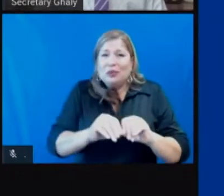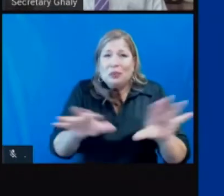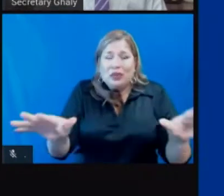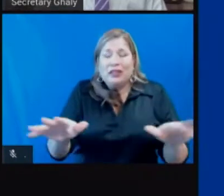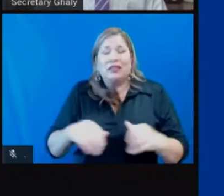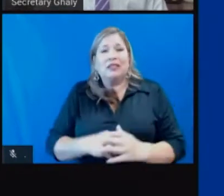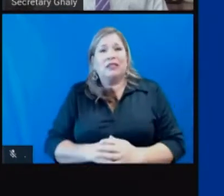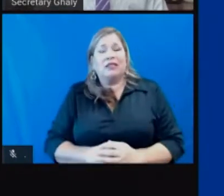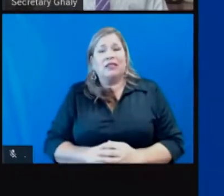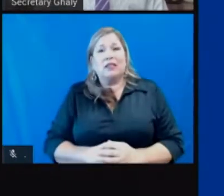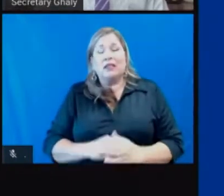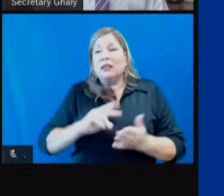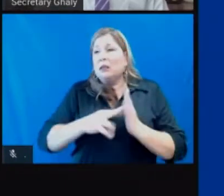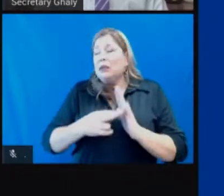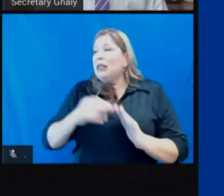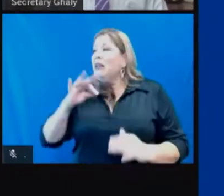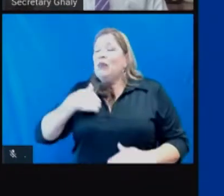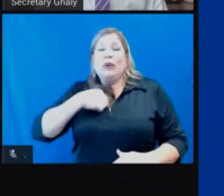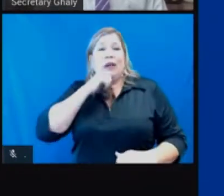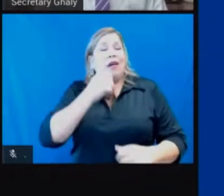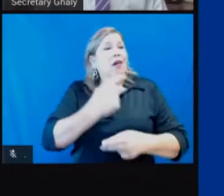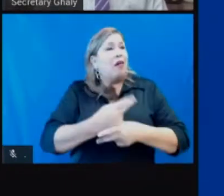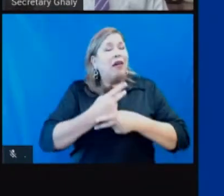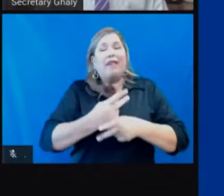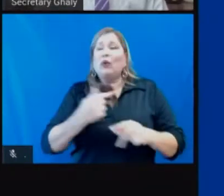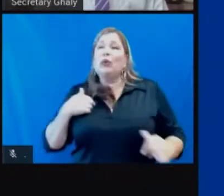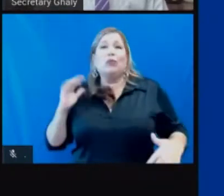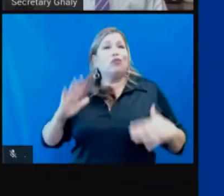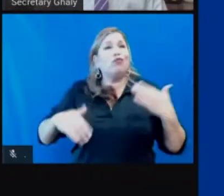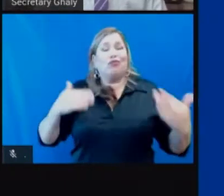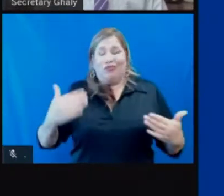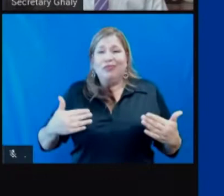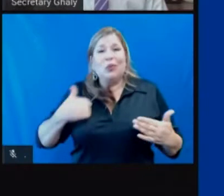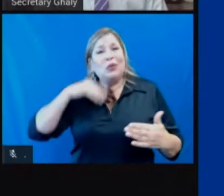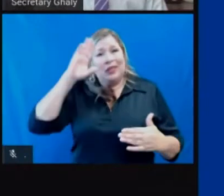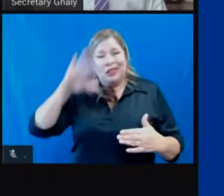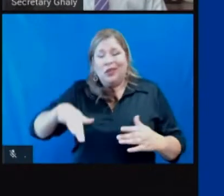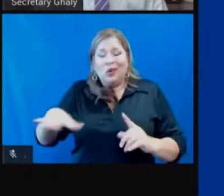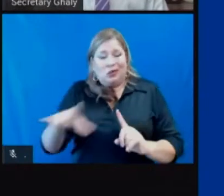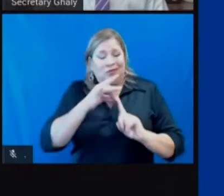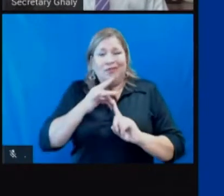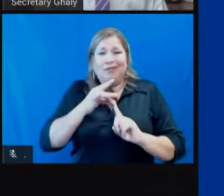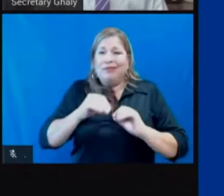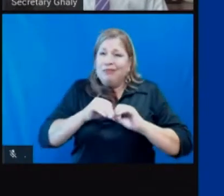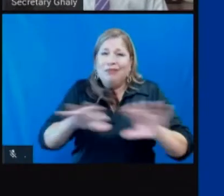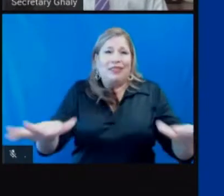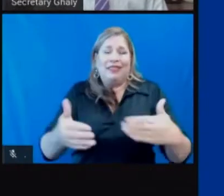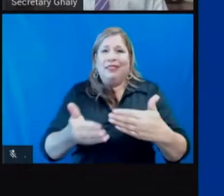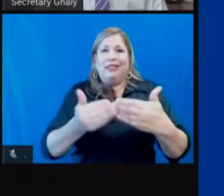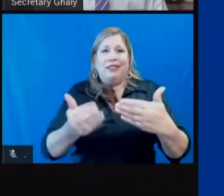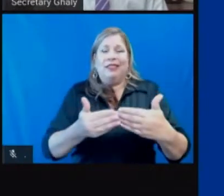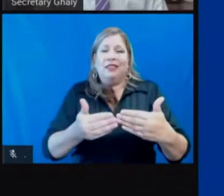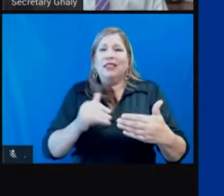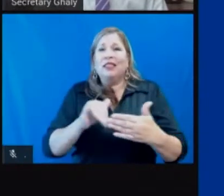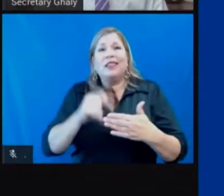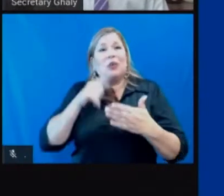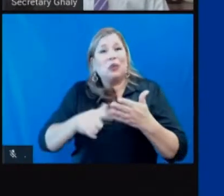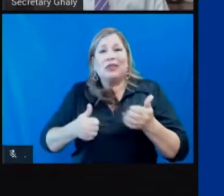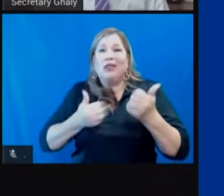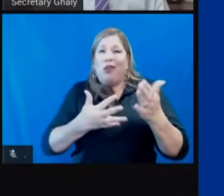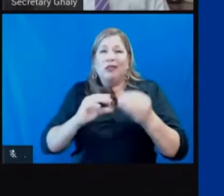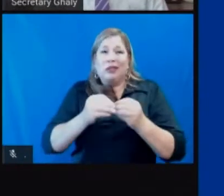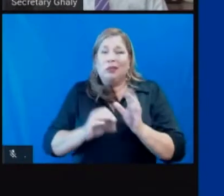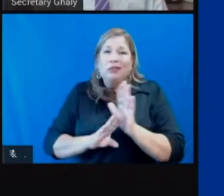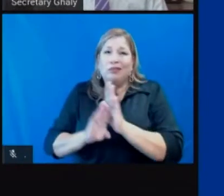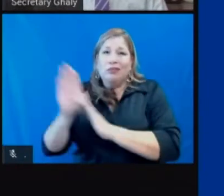where when we put our guard down, it certainly does spread. And we know that those are factors driving this high transmission.